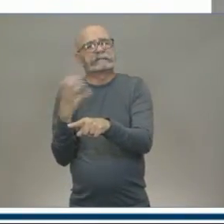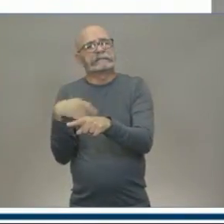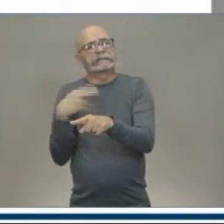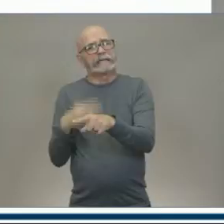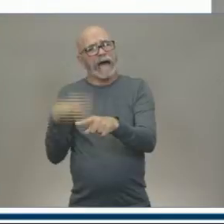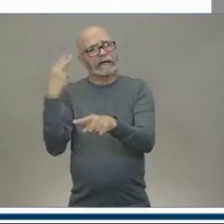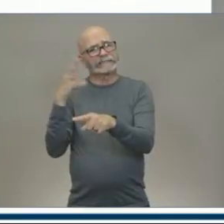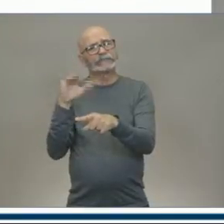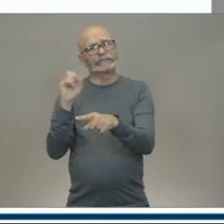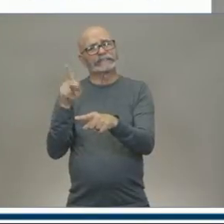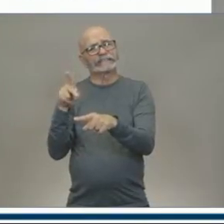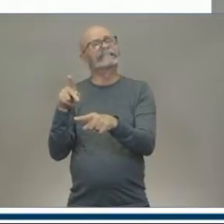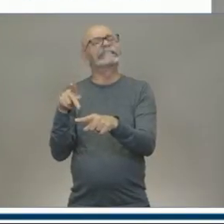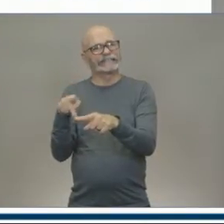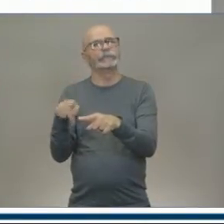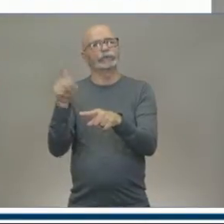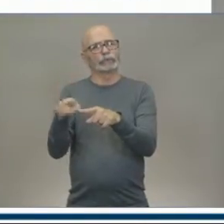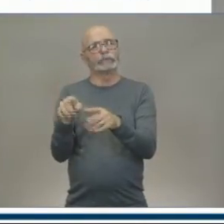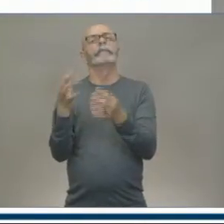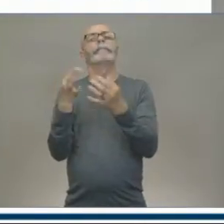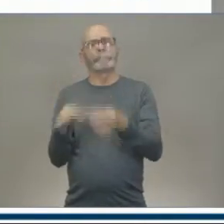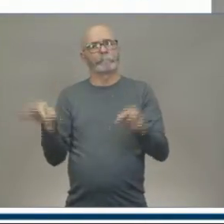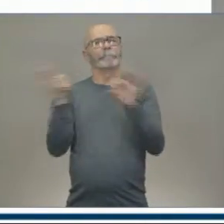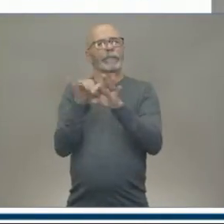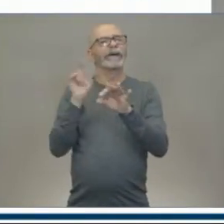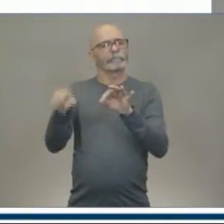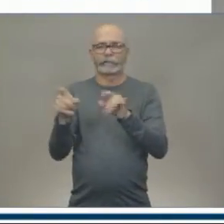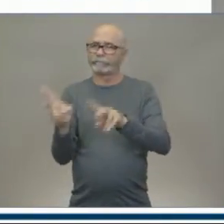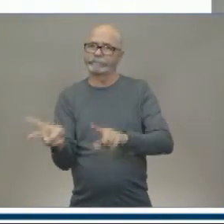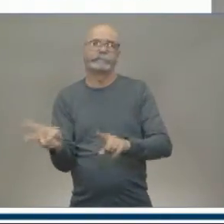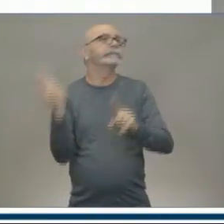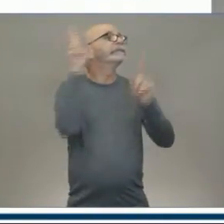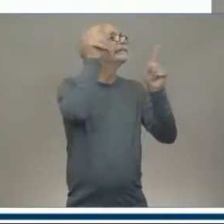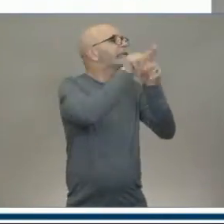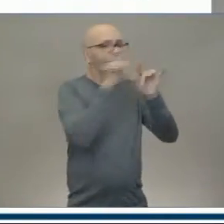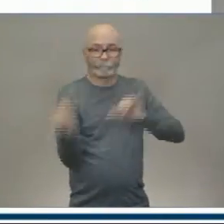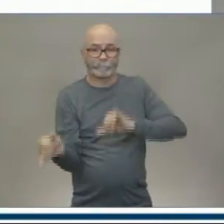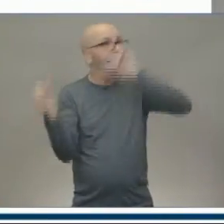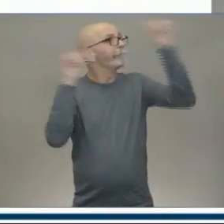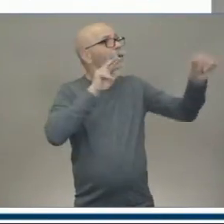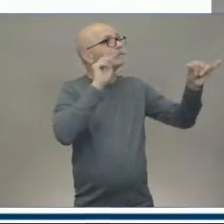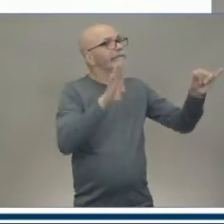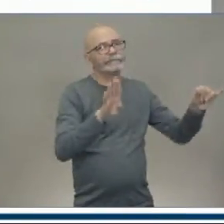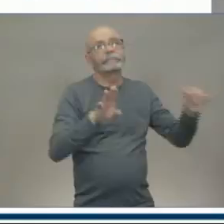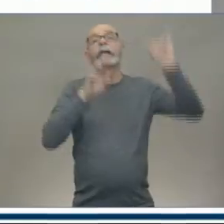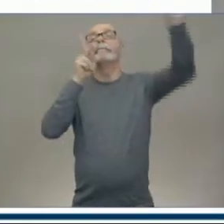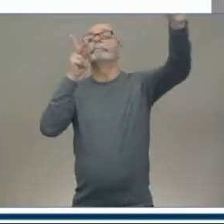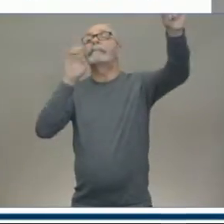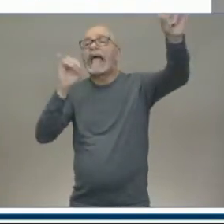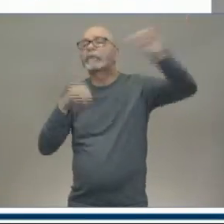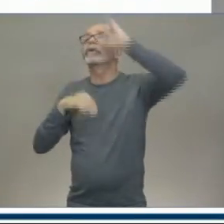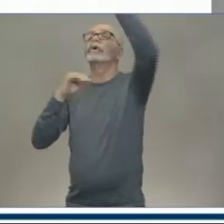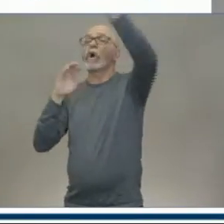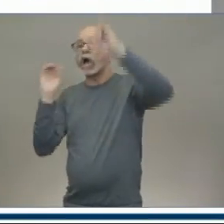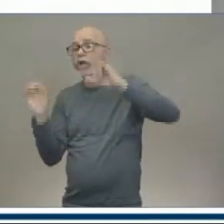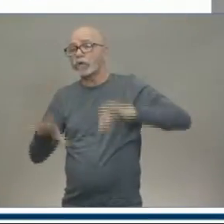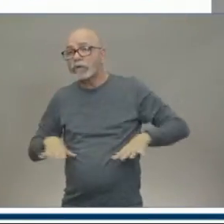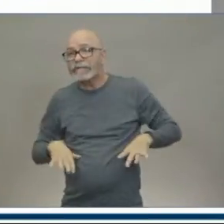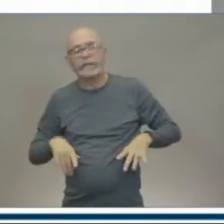should be the same group by and large that is in New Brunswick and Ontario, et cetera. That national consistency is